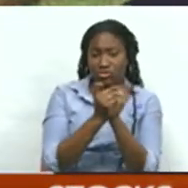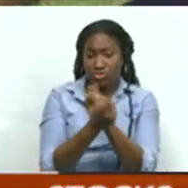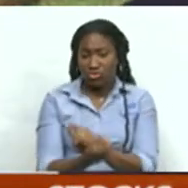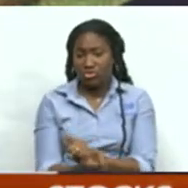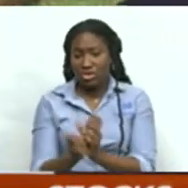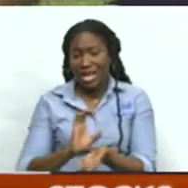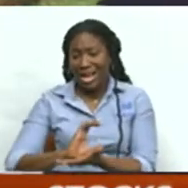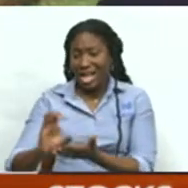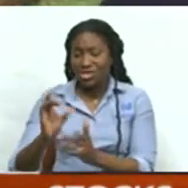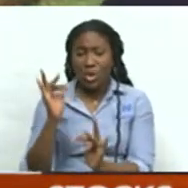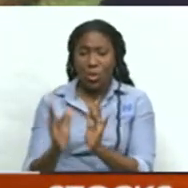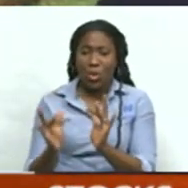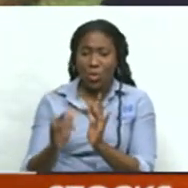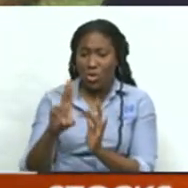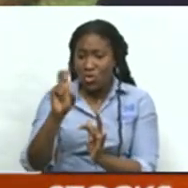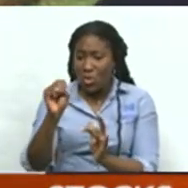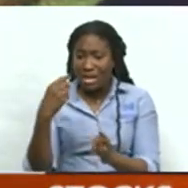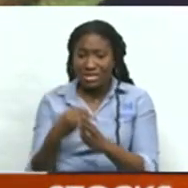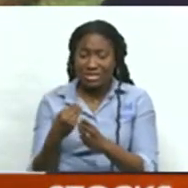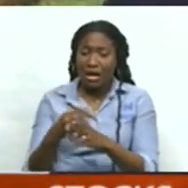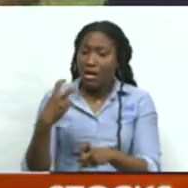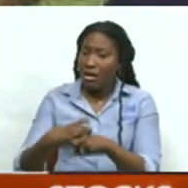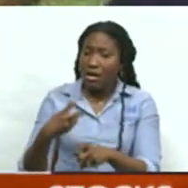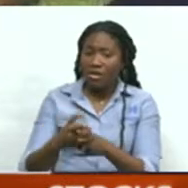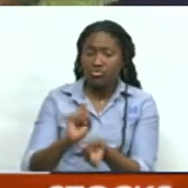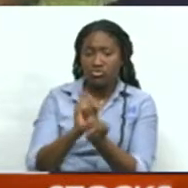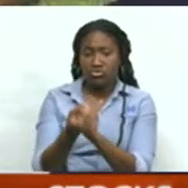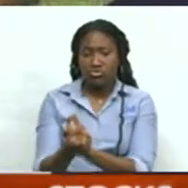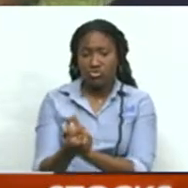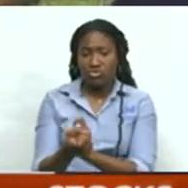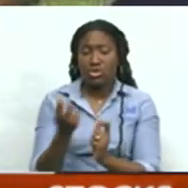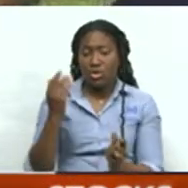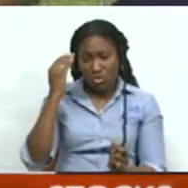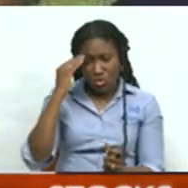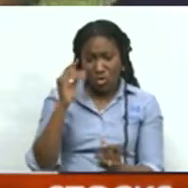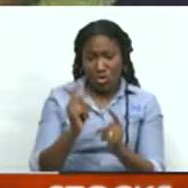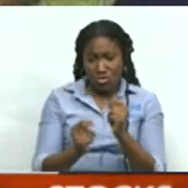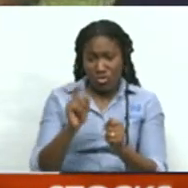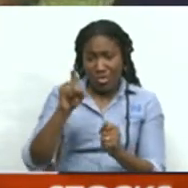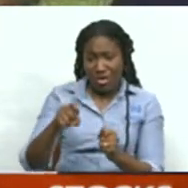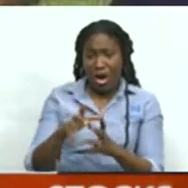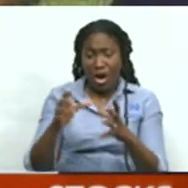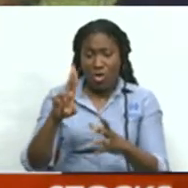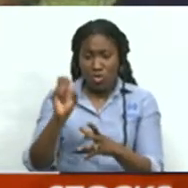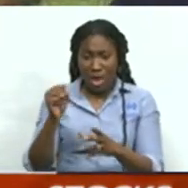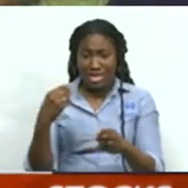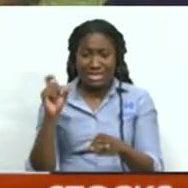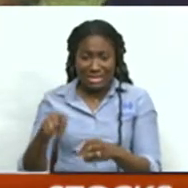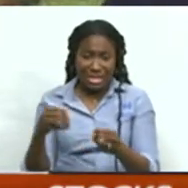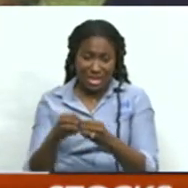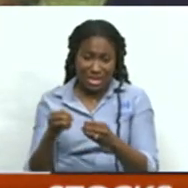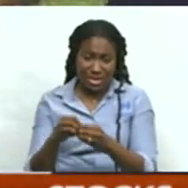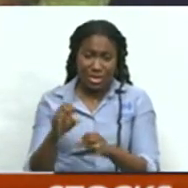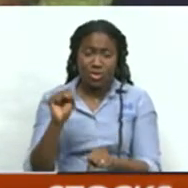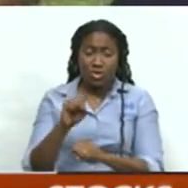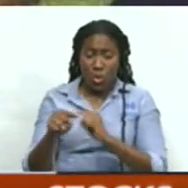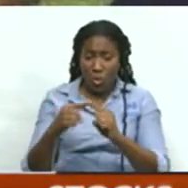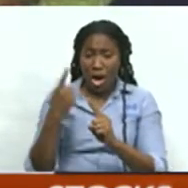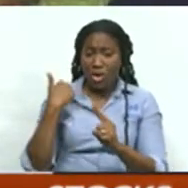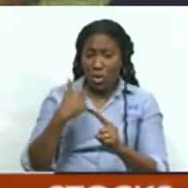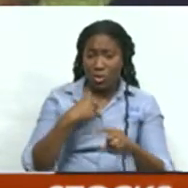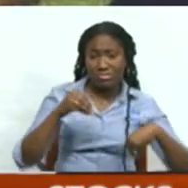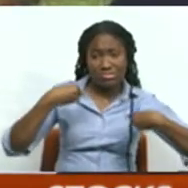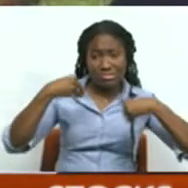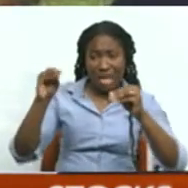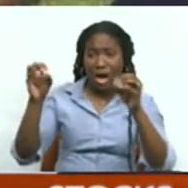possible. So we all know the issues with US in the country and the economy, and we hope through our expansion and our drive